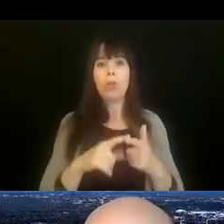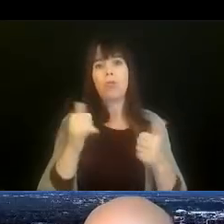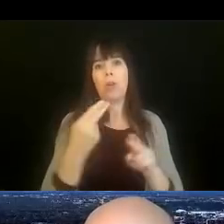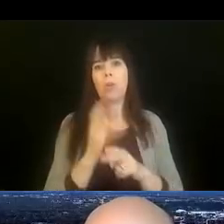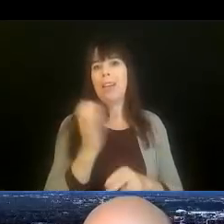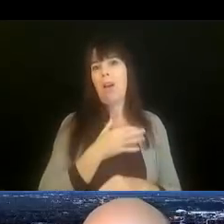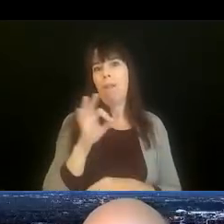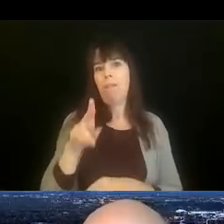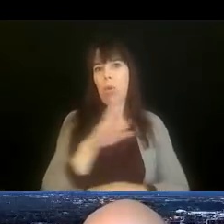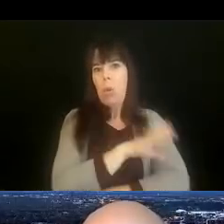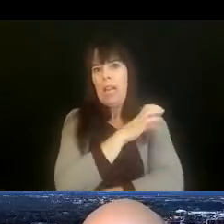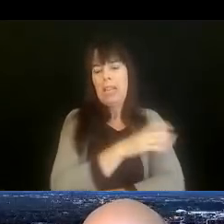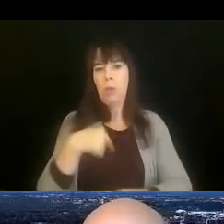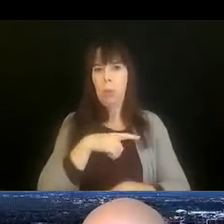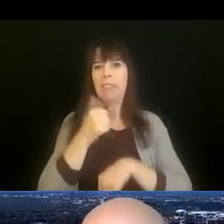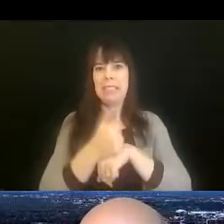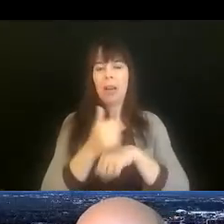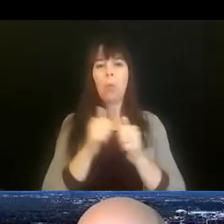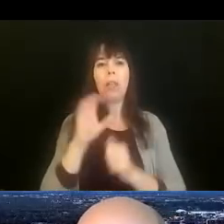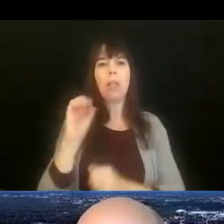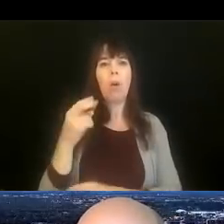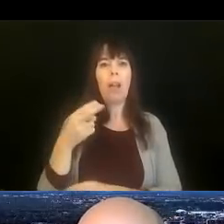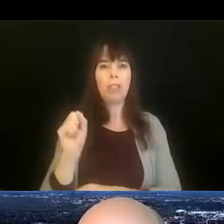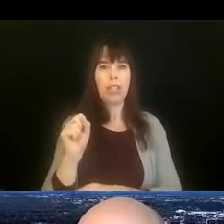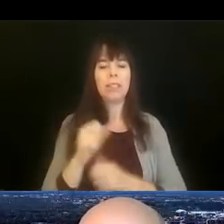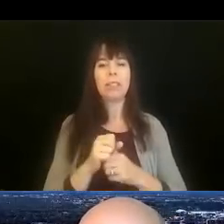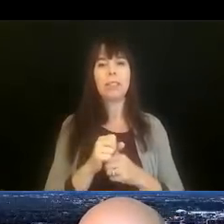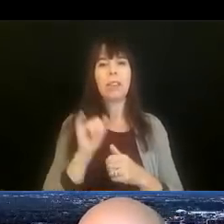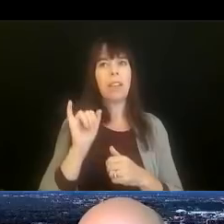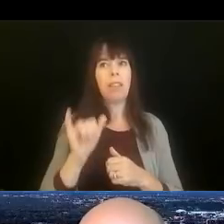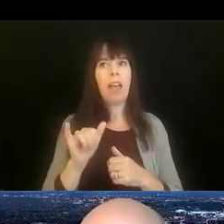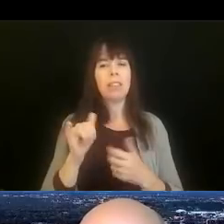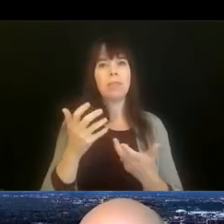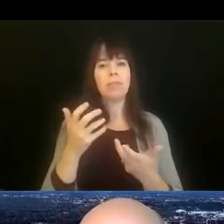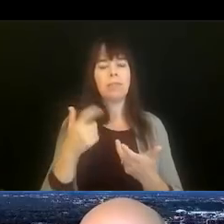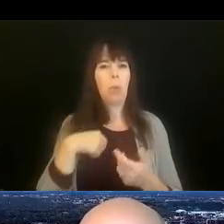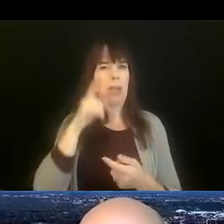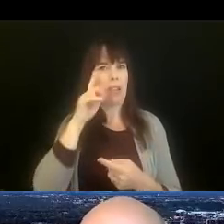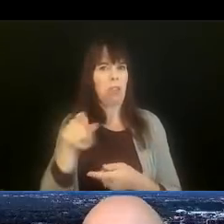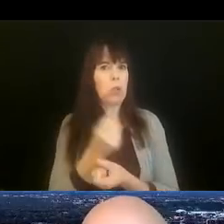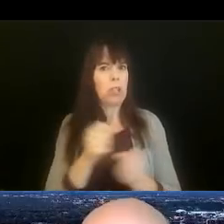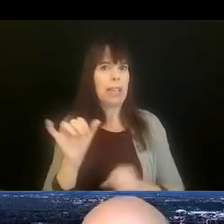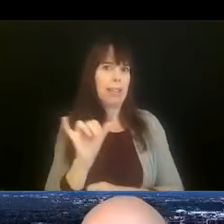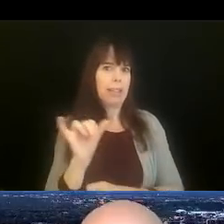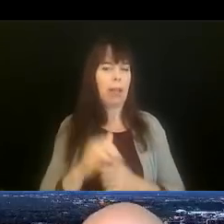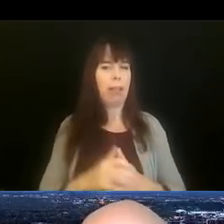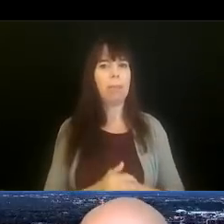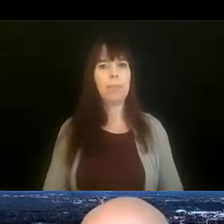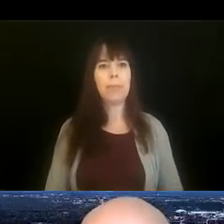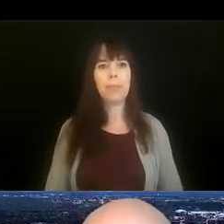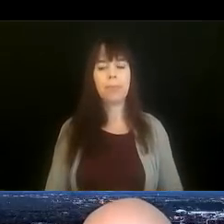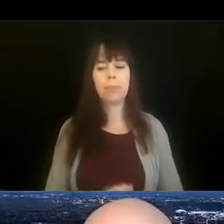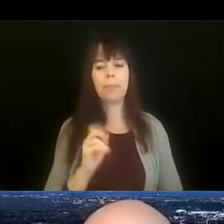flu clinics that we've created with occupational health, which we believe are safe also. Very